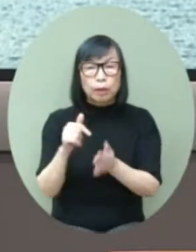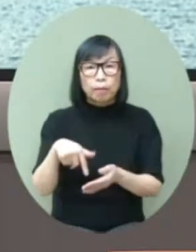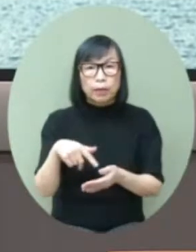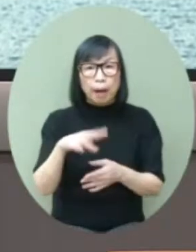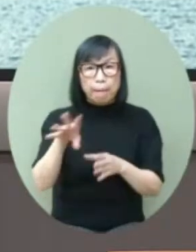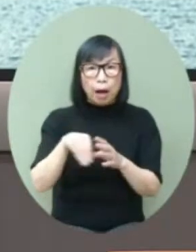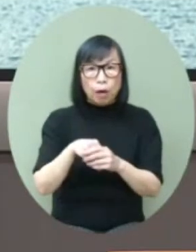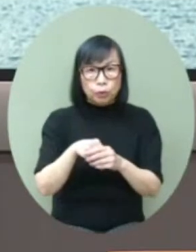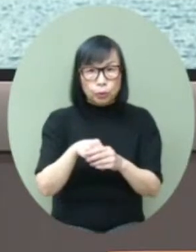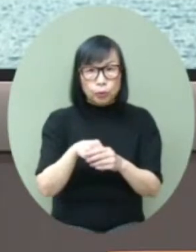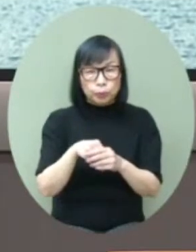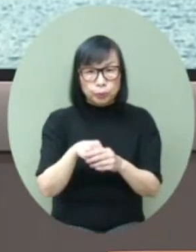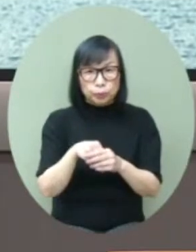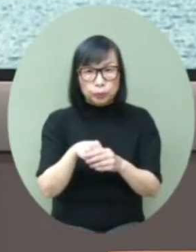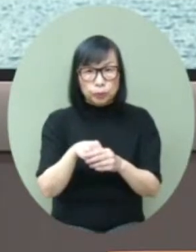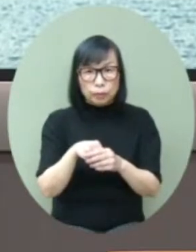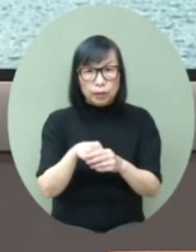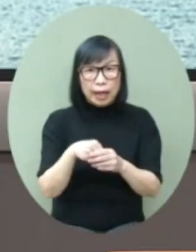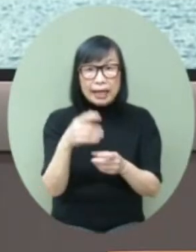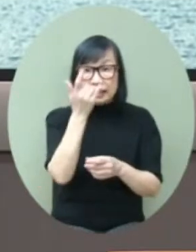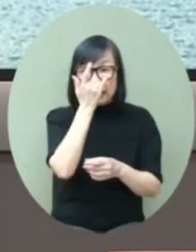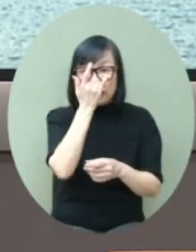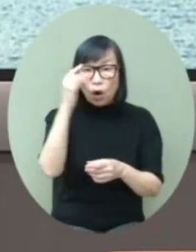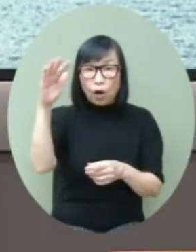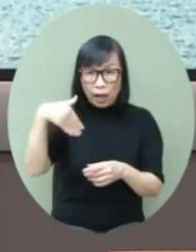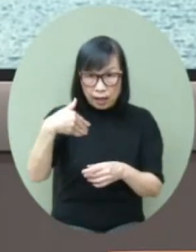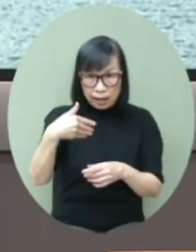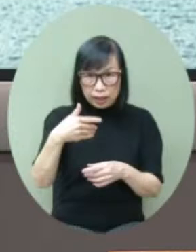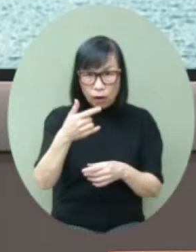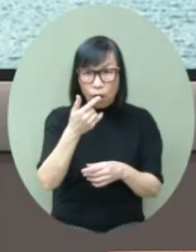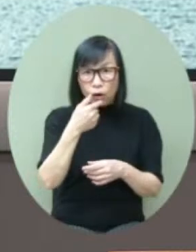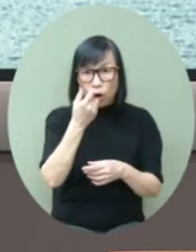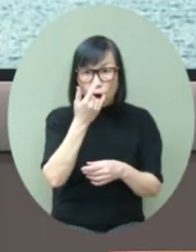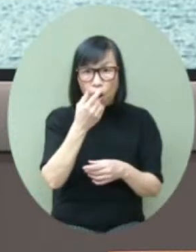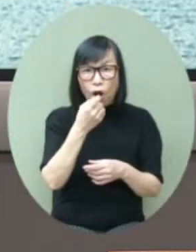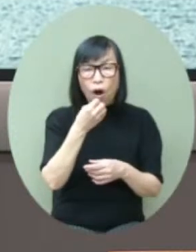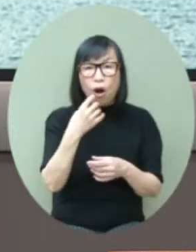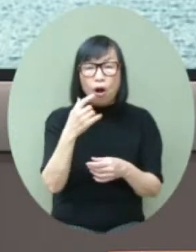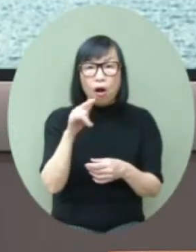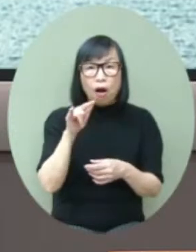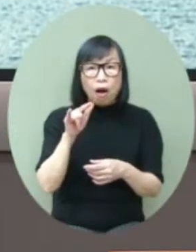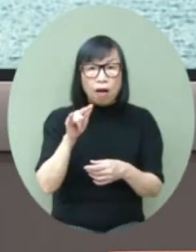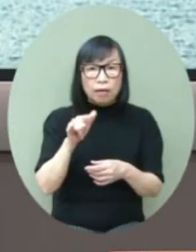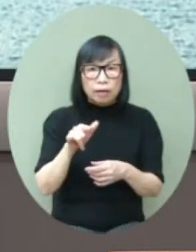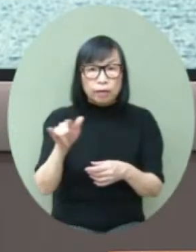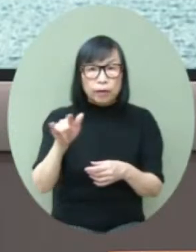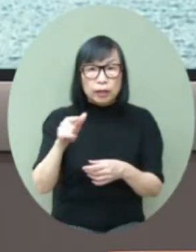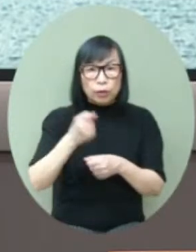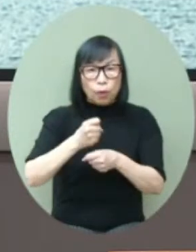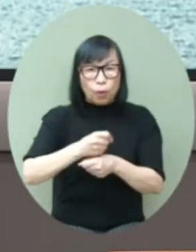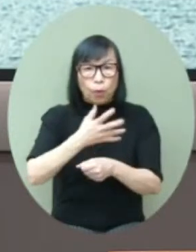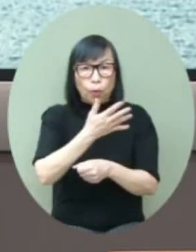imported cases. One from Germany,